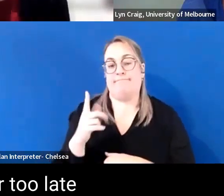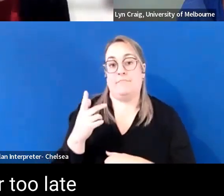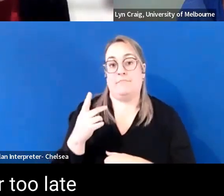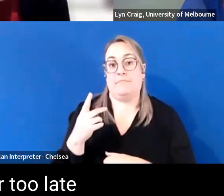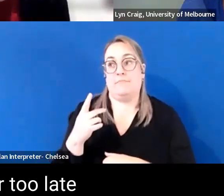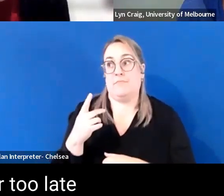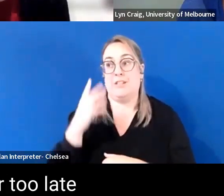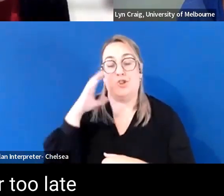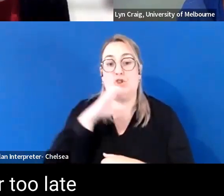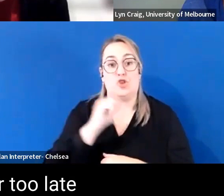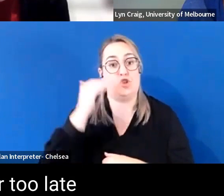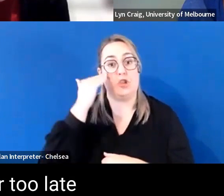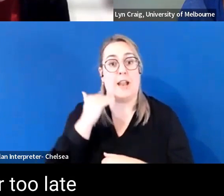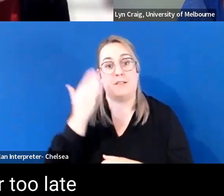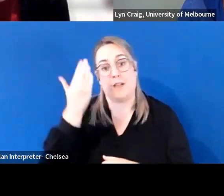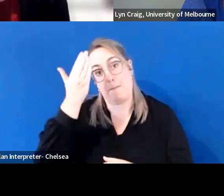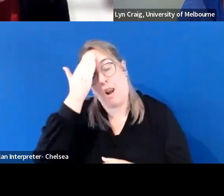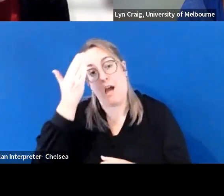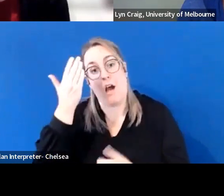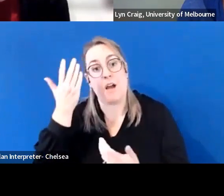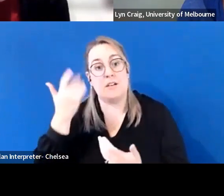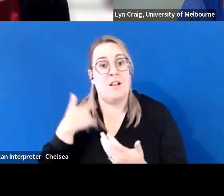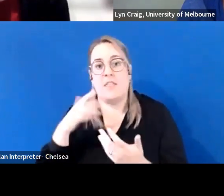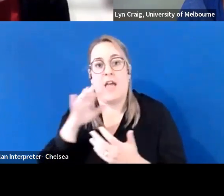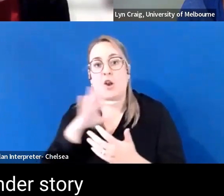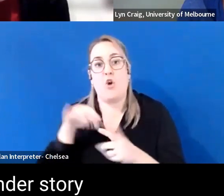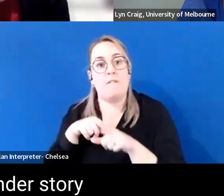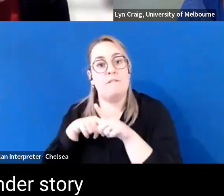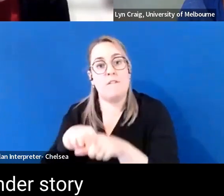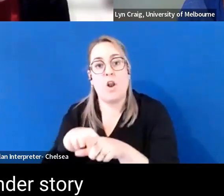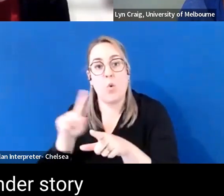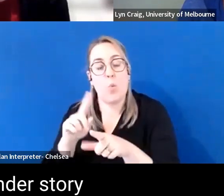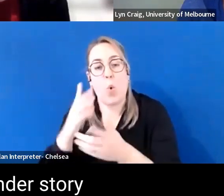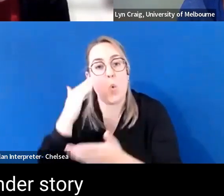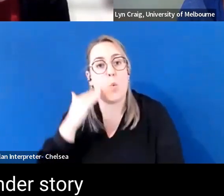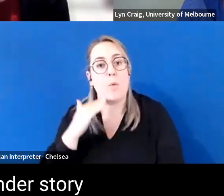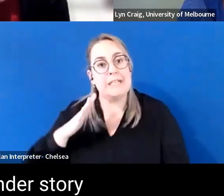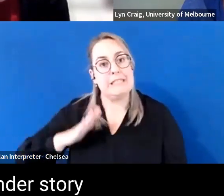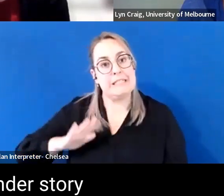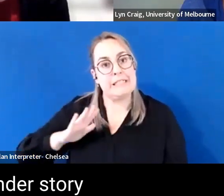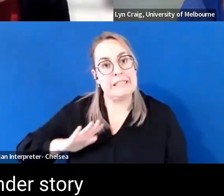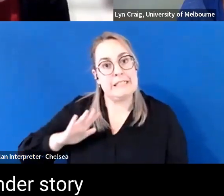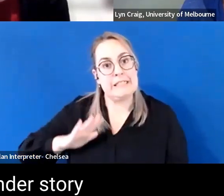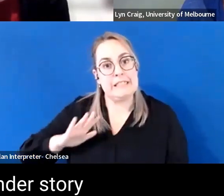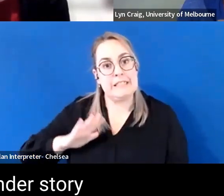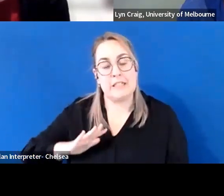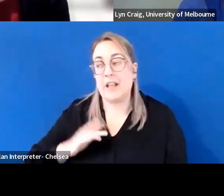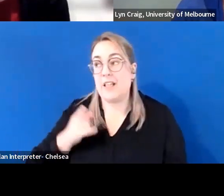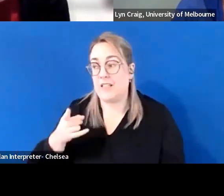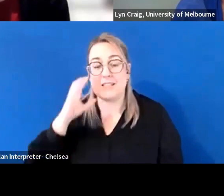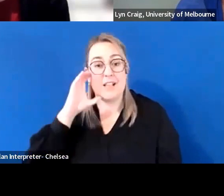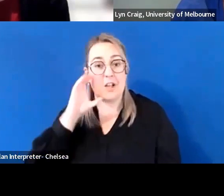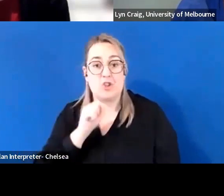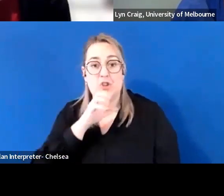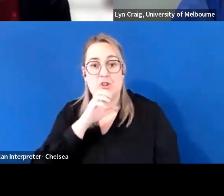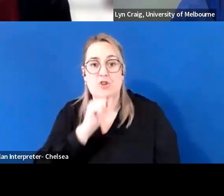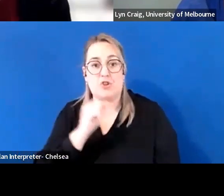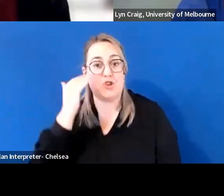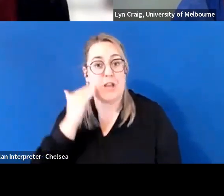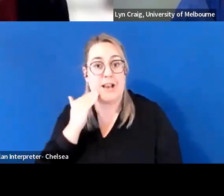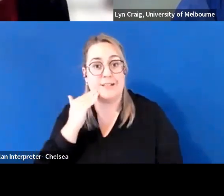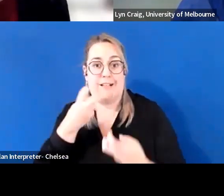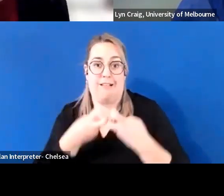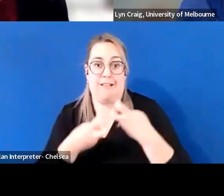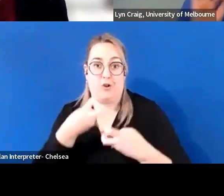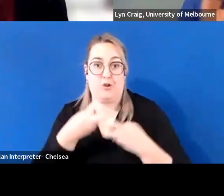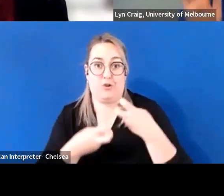It's really far too late for that, and we need to be saying this is a gender story and we need it to be addressed. I